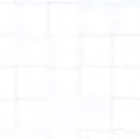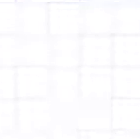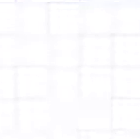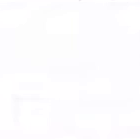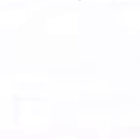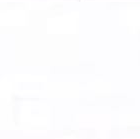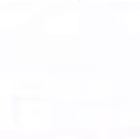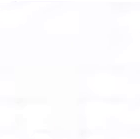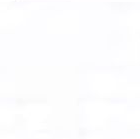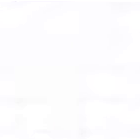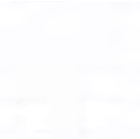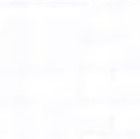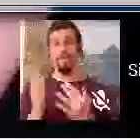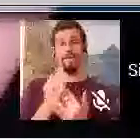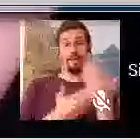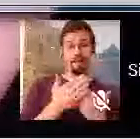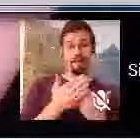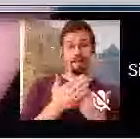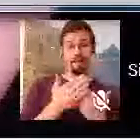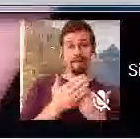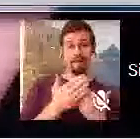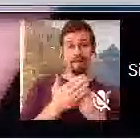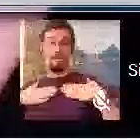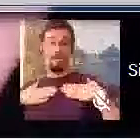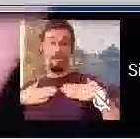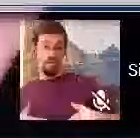body. Good point.